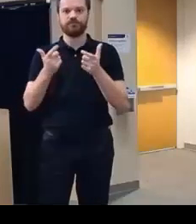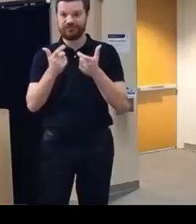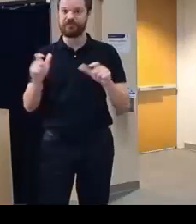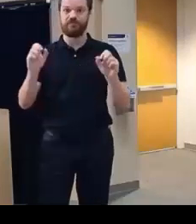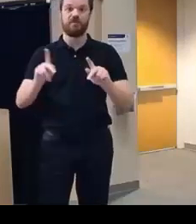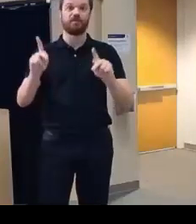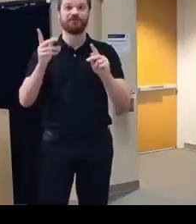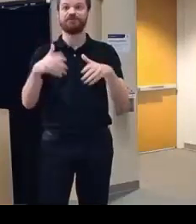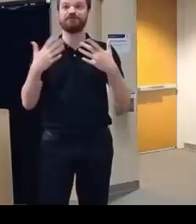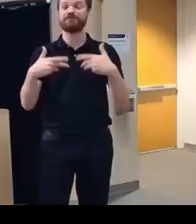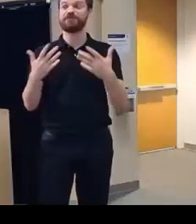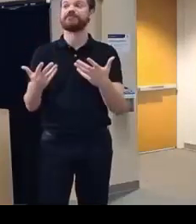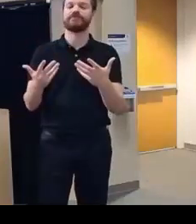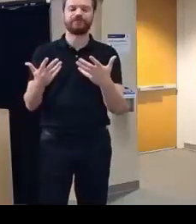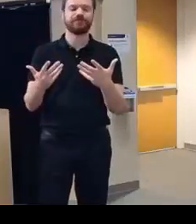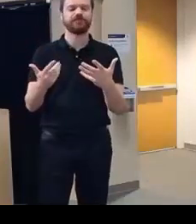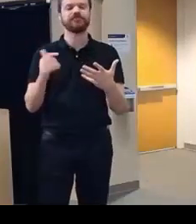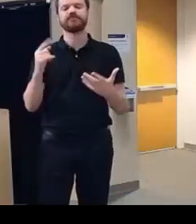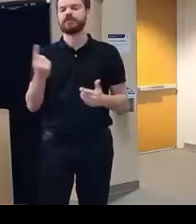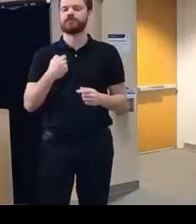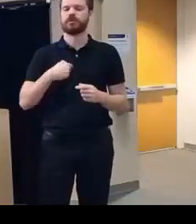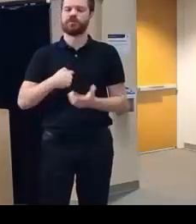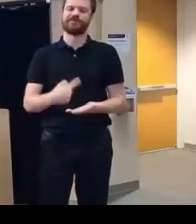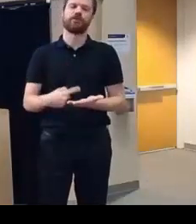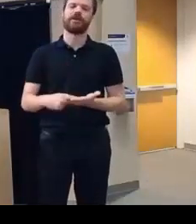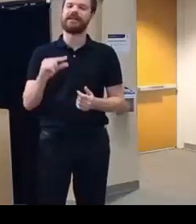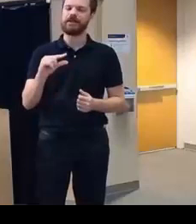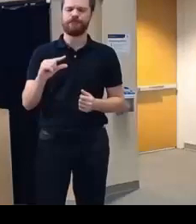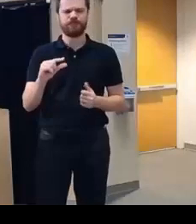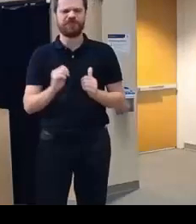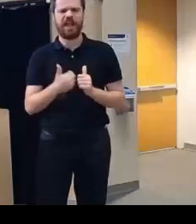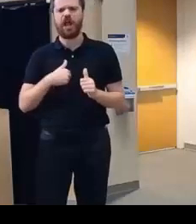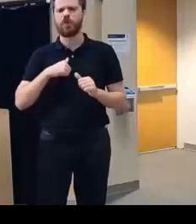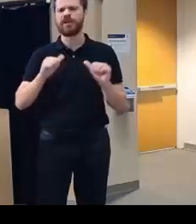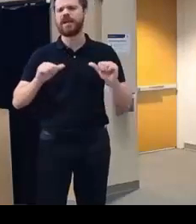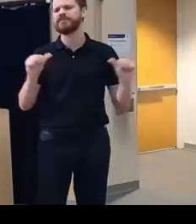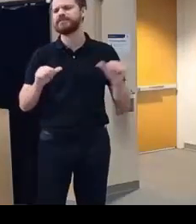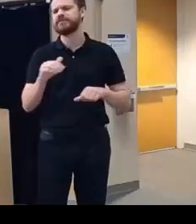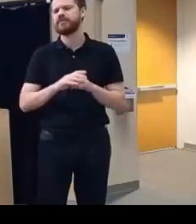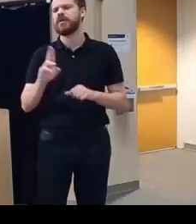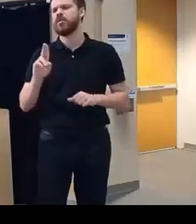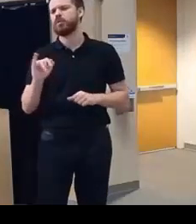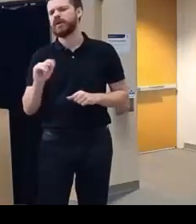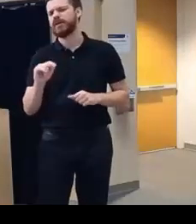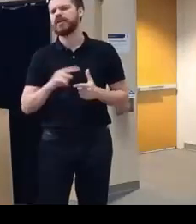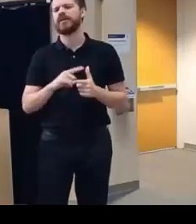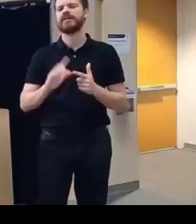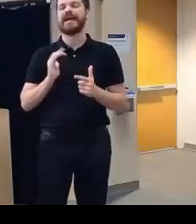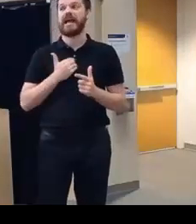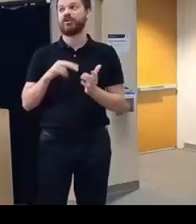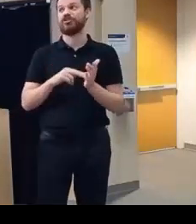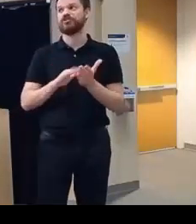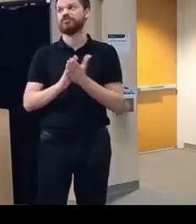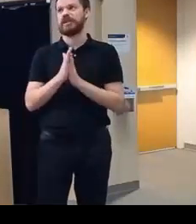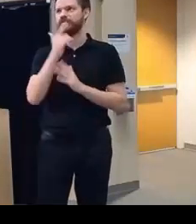opportunity there. And it is something that we've talked about a little bit, like how we could assess that on the unit. And I think our nurses would be really